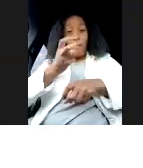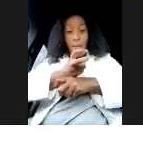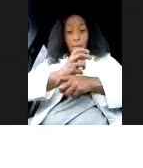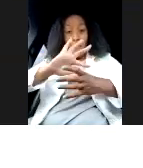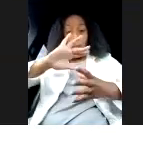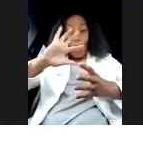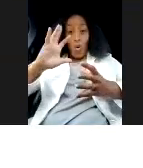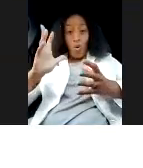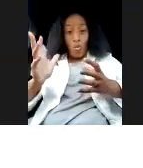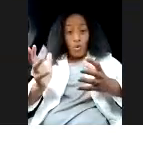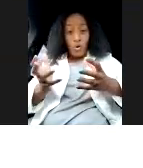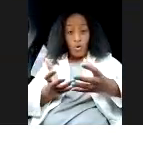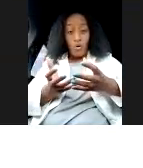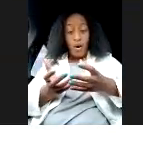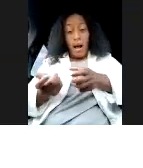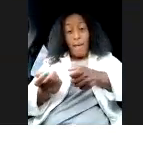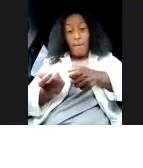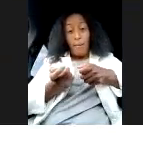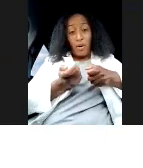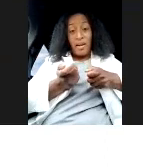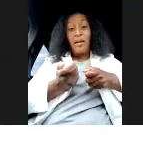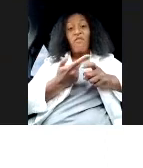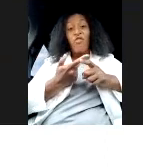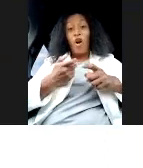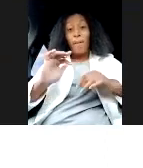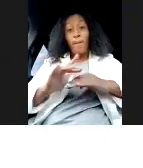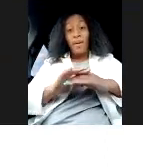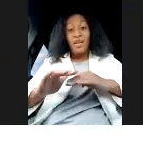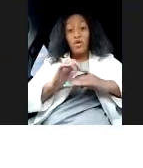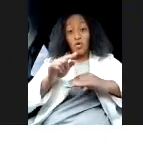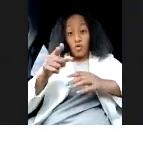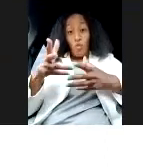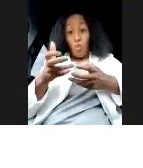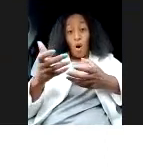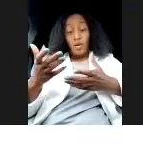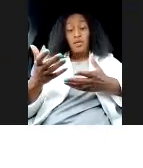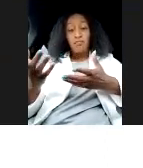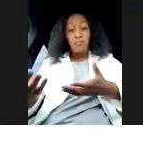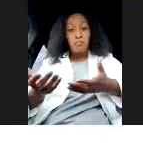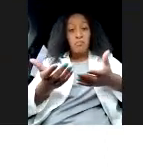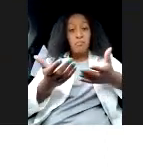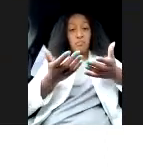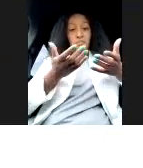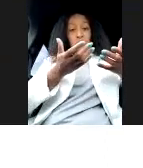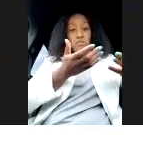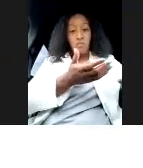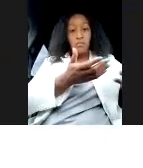it's a cubic boulder, right? And so it says, and so has a volume